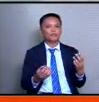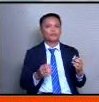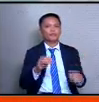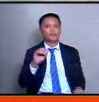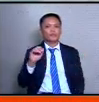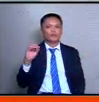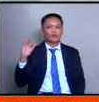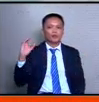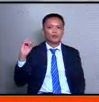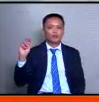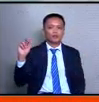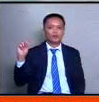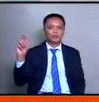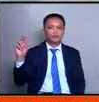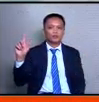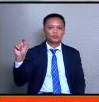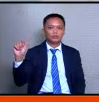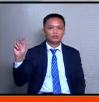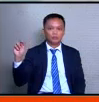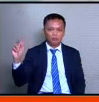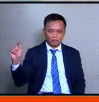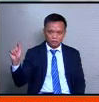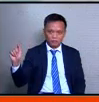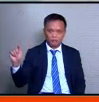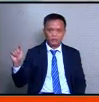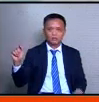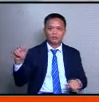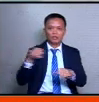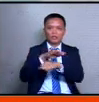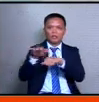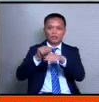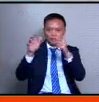engineers. Kaya bawat building ginagawa namin,